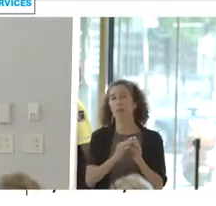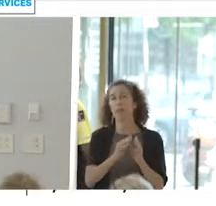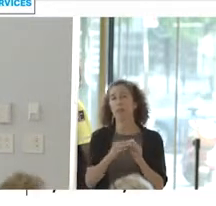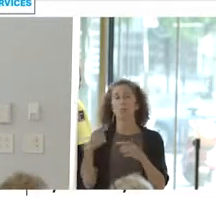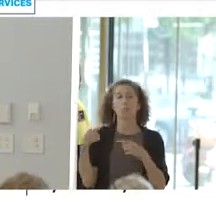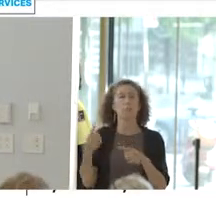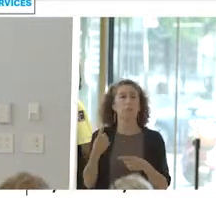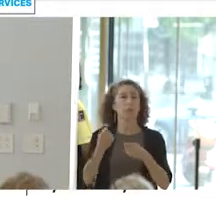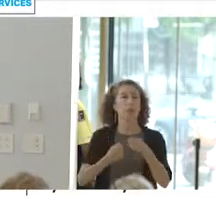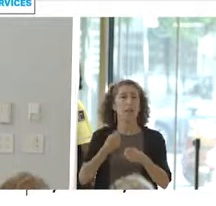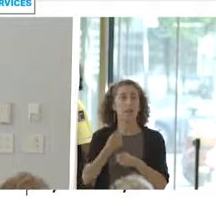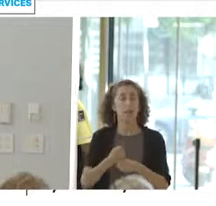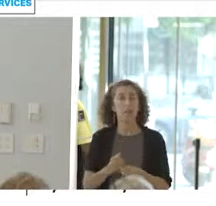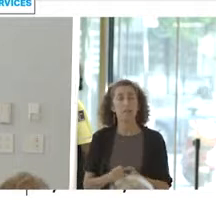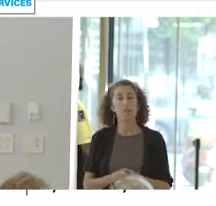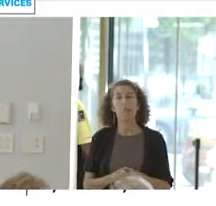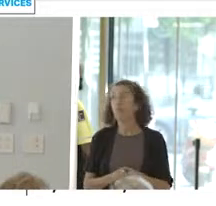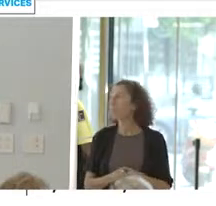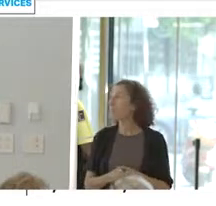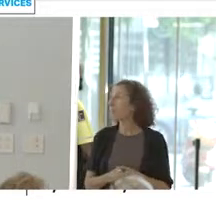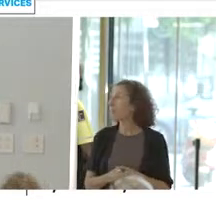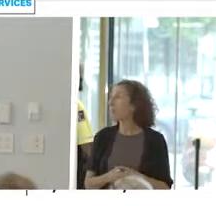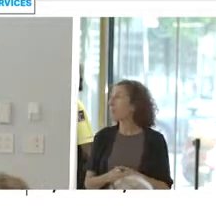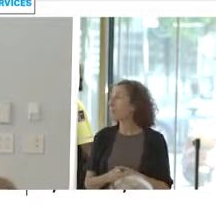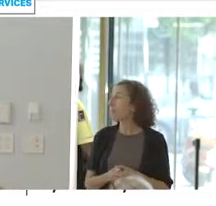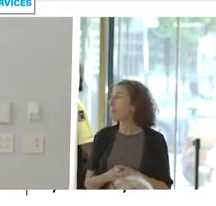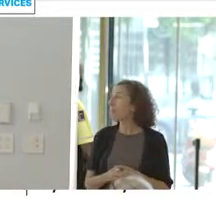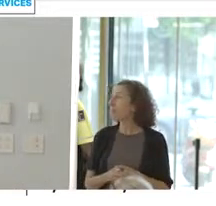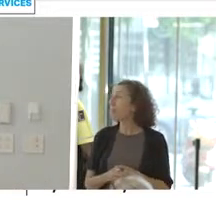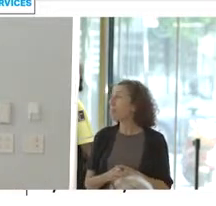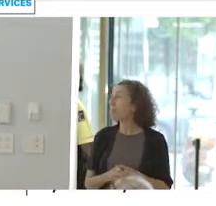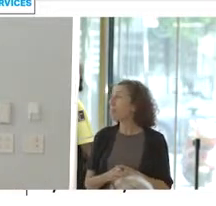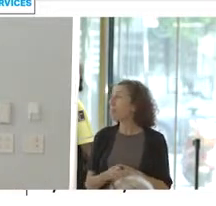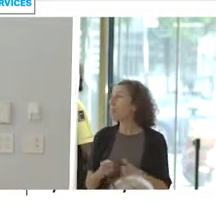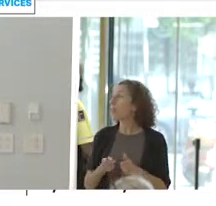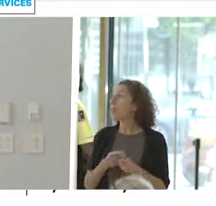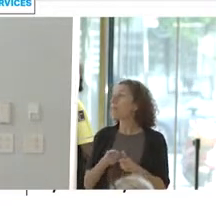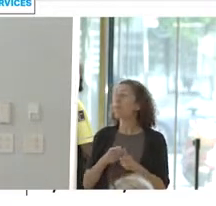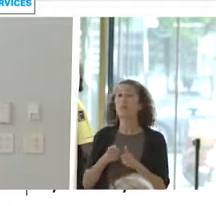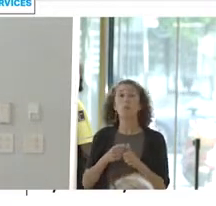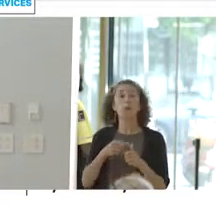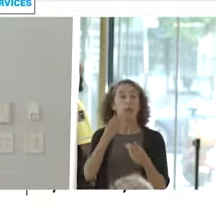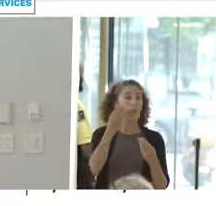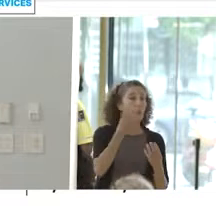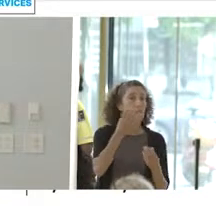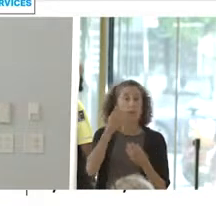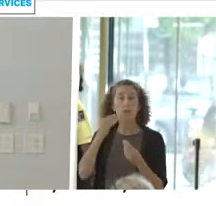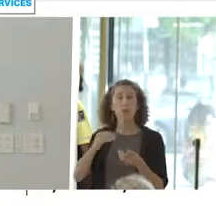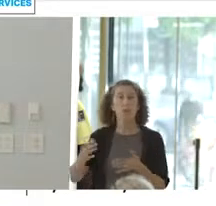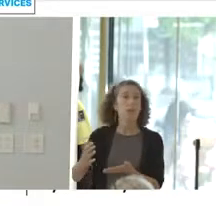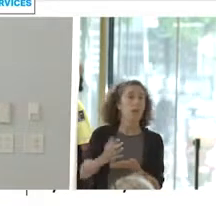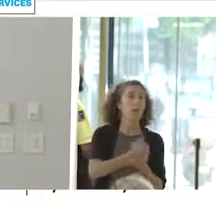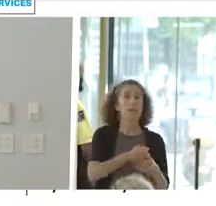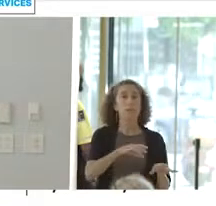In the very beginning, it was really about collecting information and understanding the technical criteria that were important,